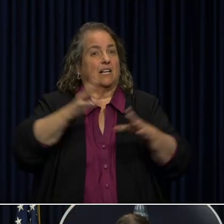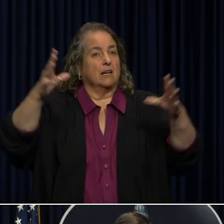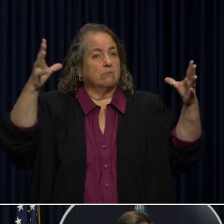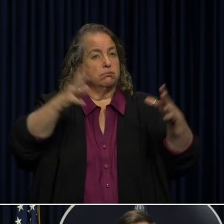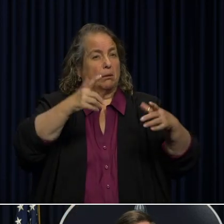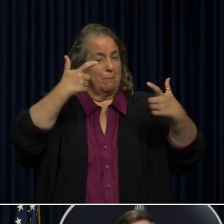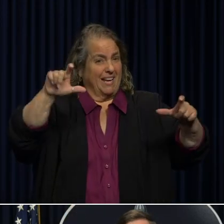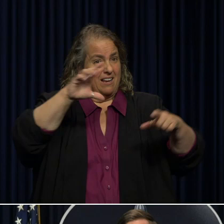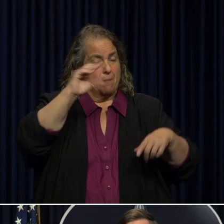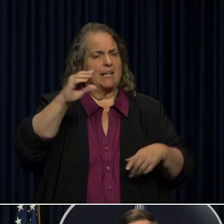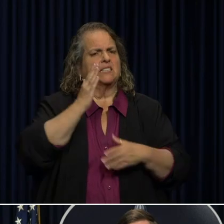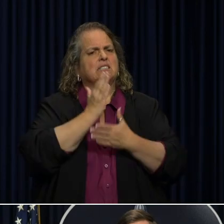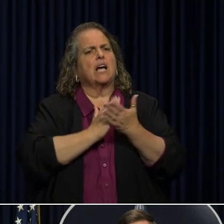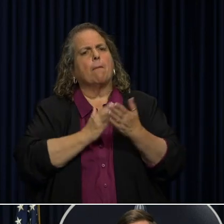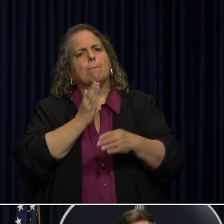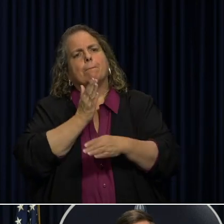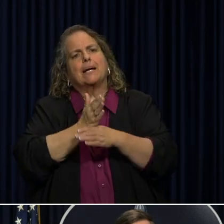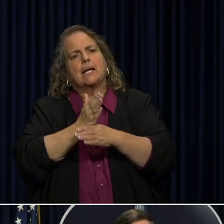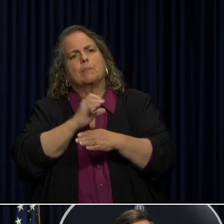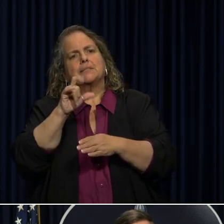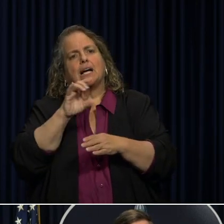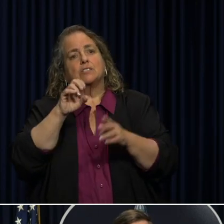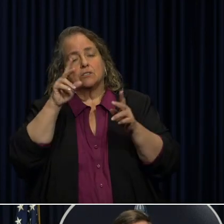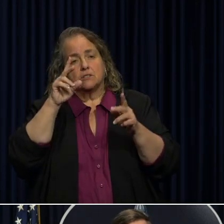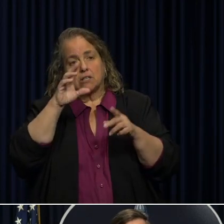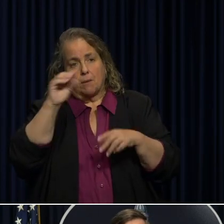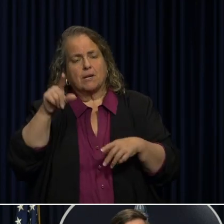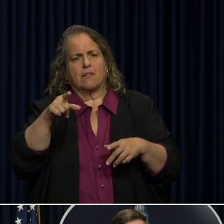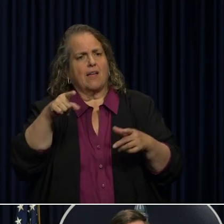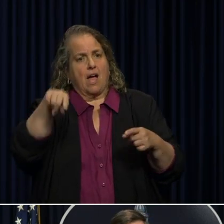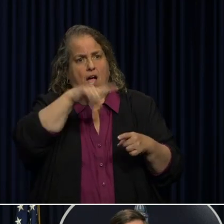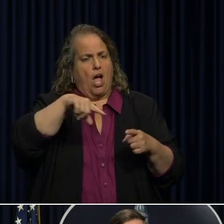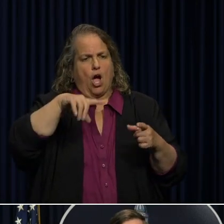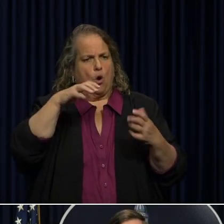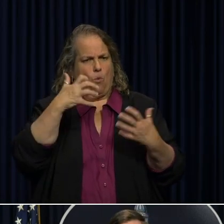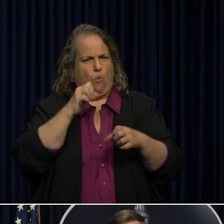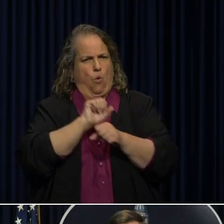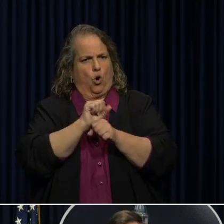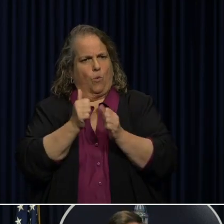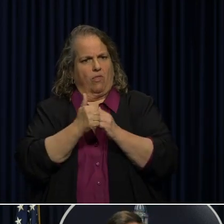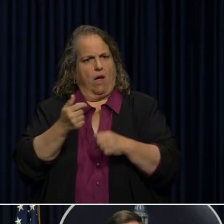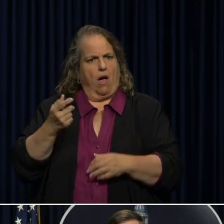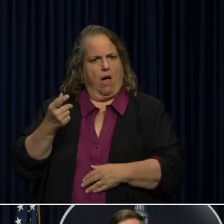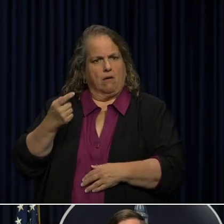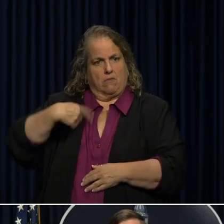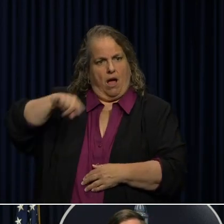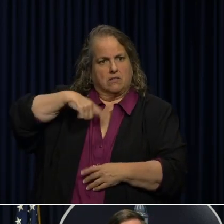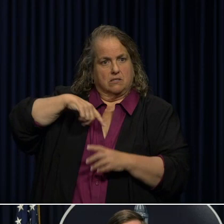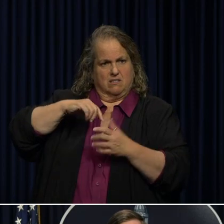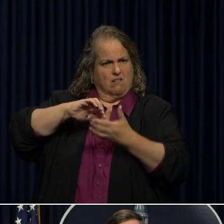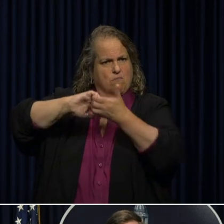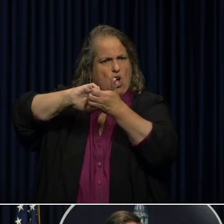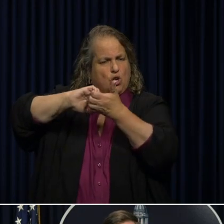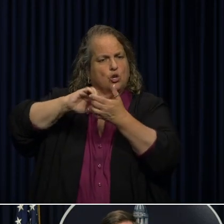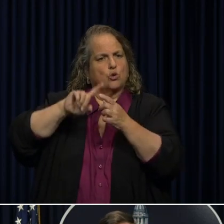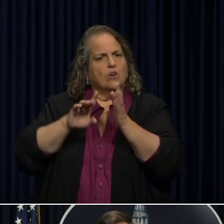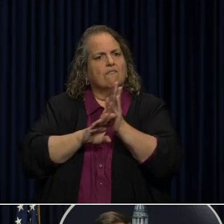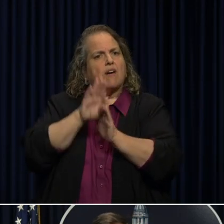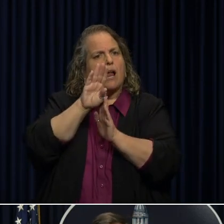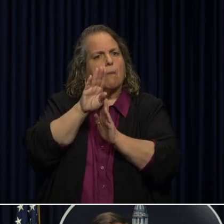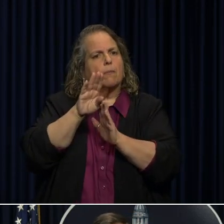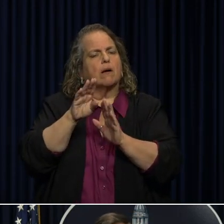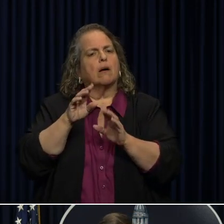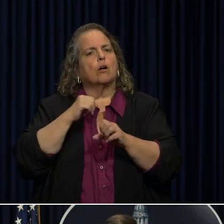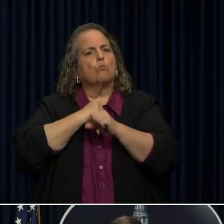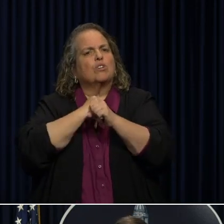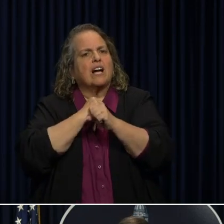size and to a person. They want to develop the practices and procedures, gradually phase in, do this the right way